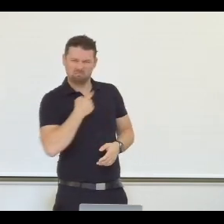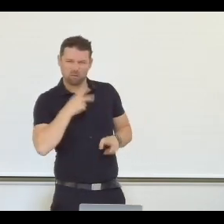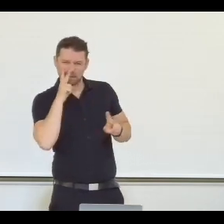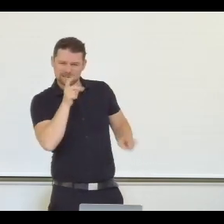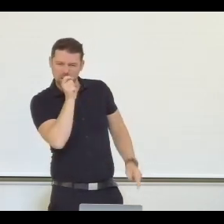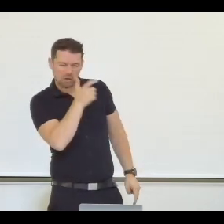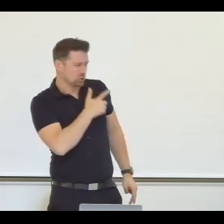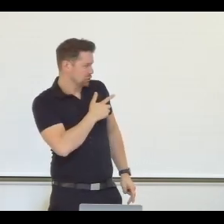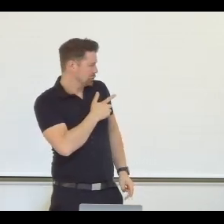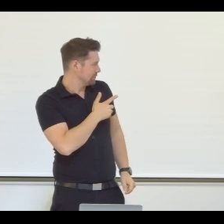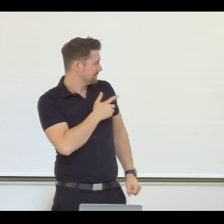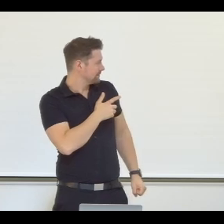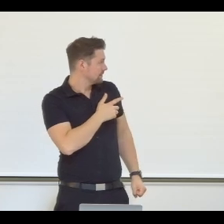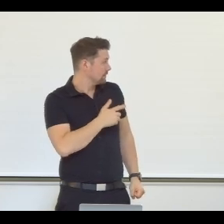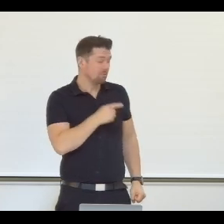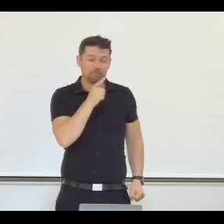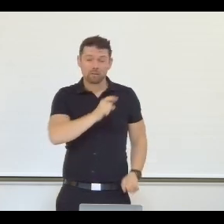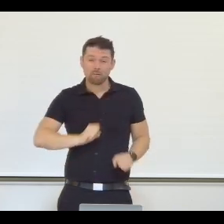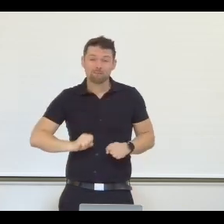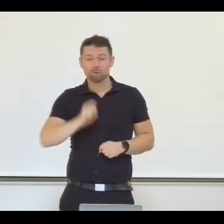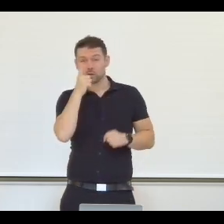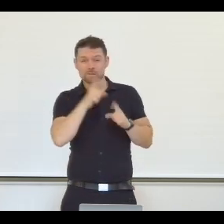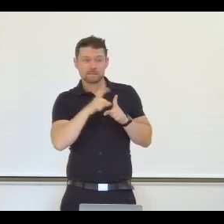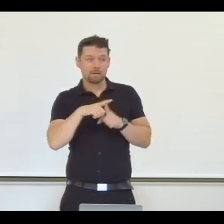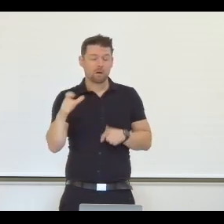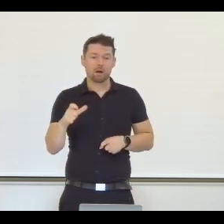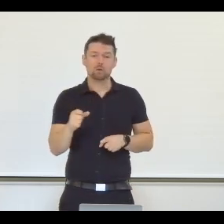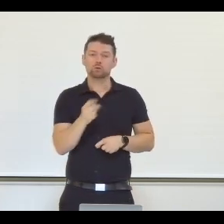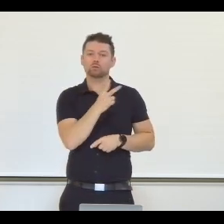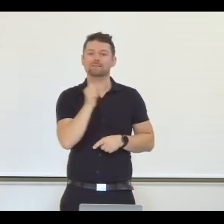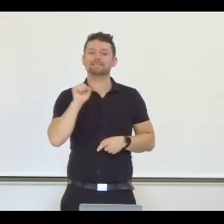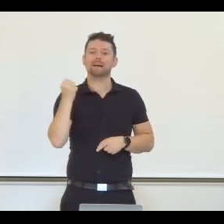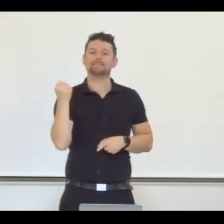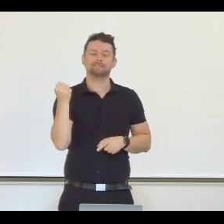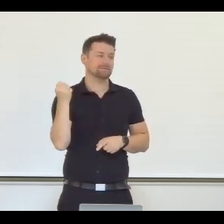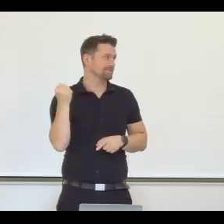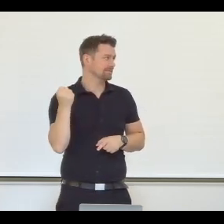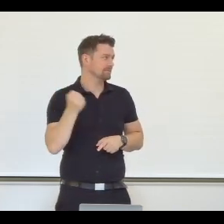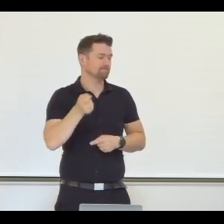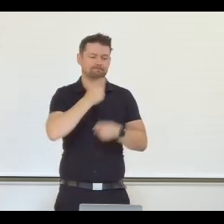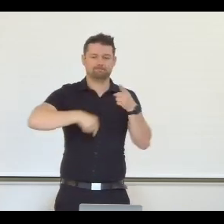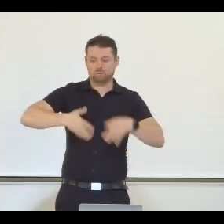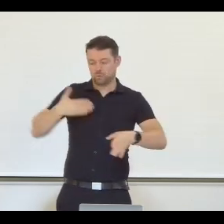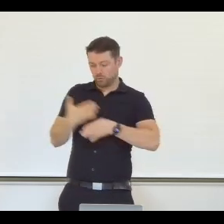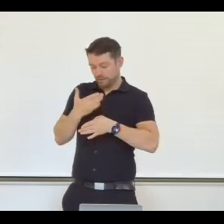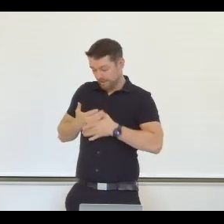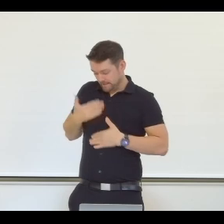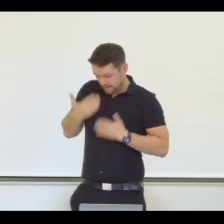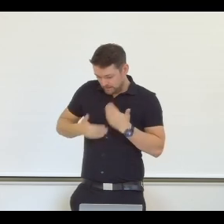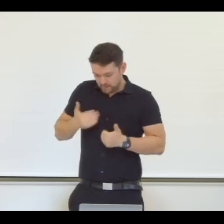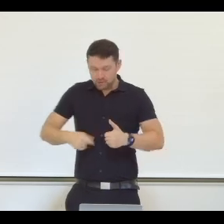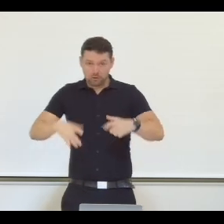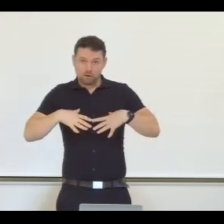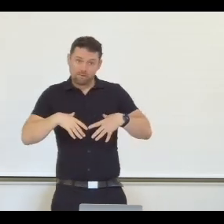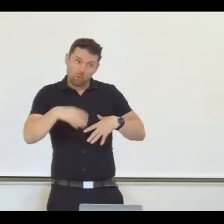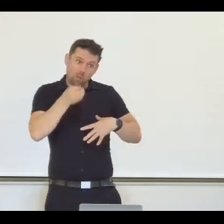normal. It was on the 1st of December 2010. we were doing our work and we're about to go for our lunch